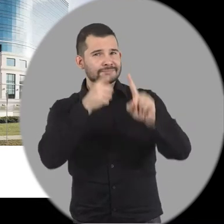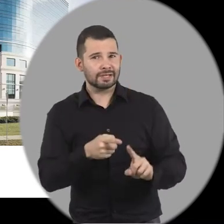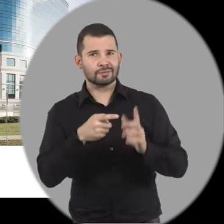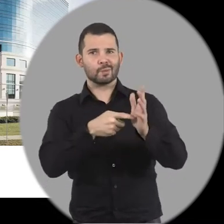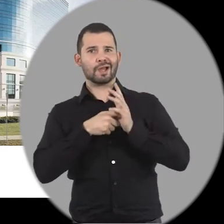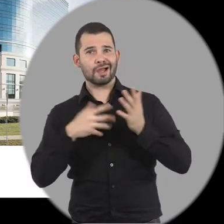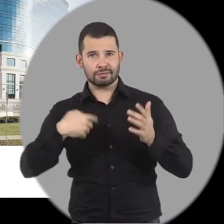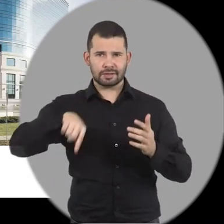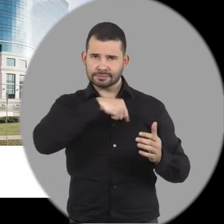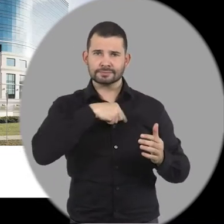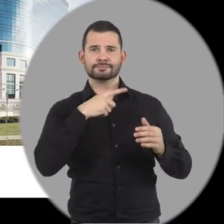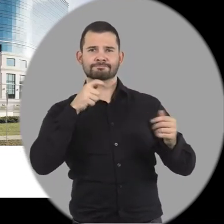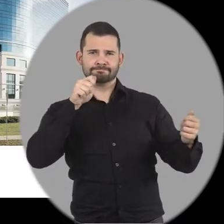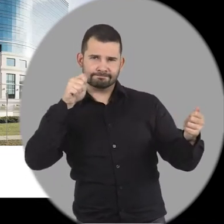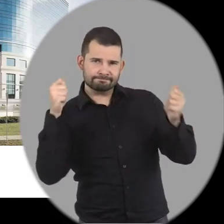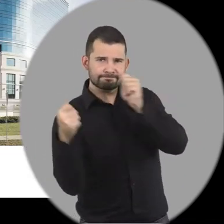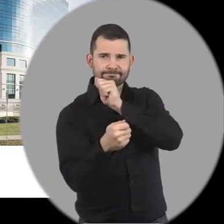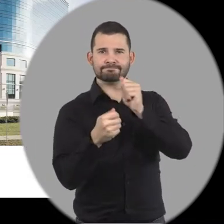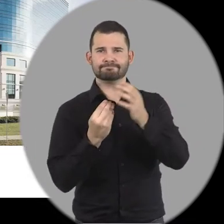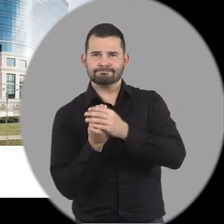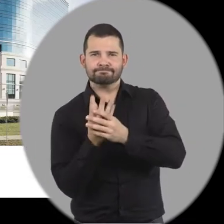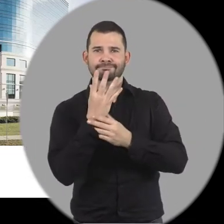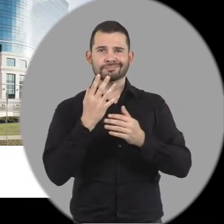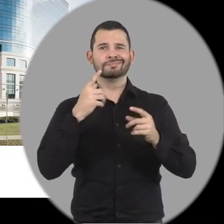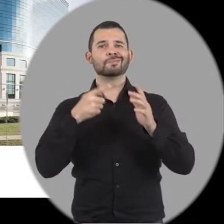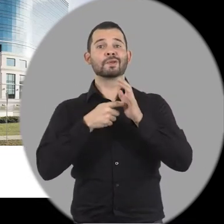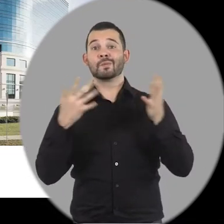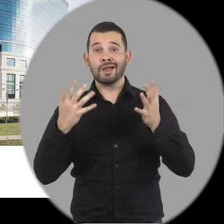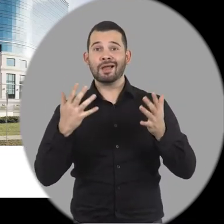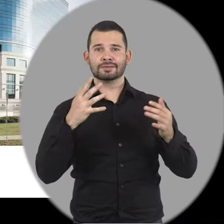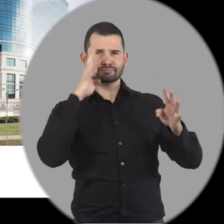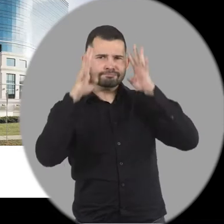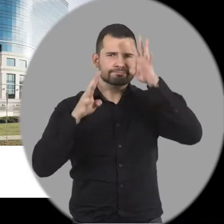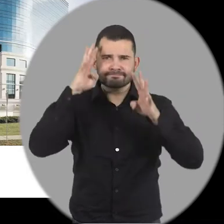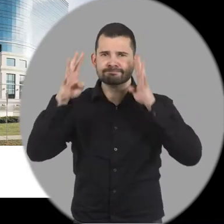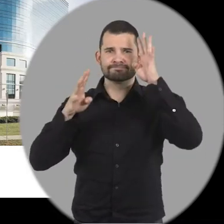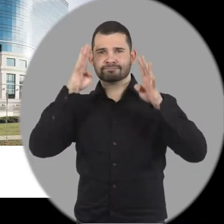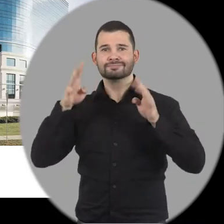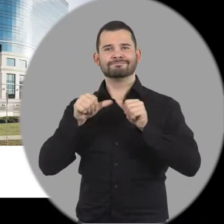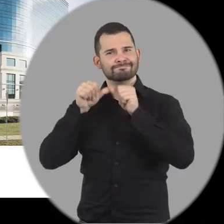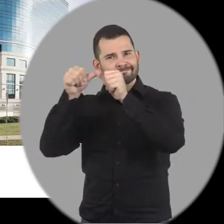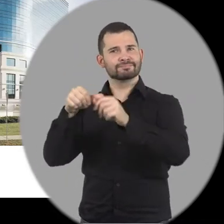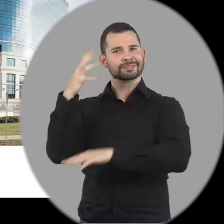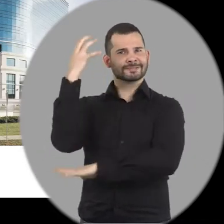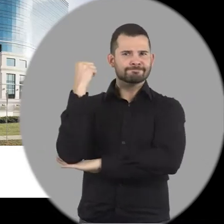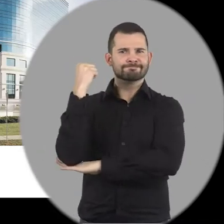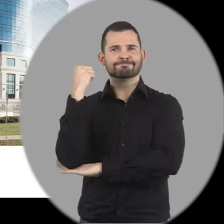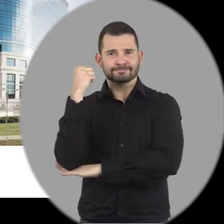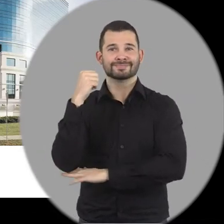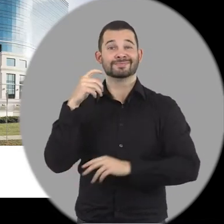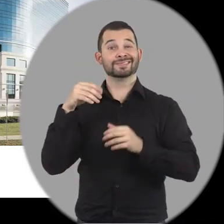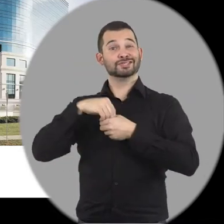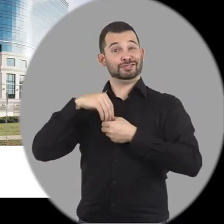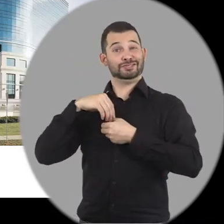and transform to meet the needs of our customers, requiring ingenuity and innovation in order to stay viable. Internally, we've